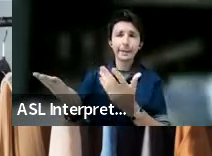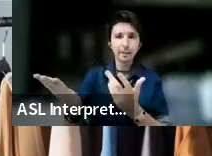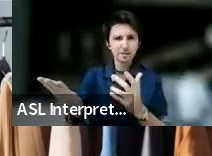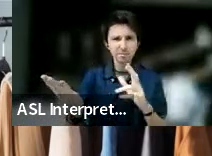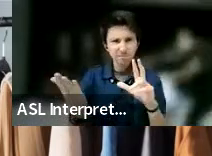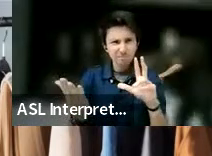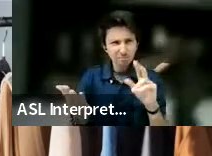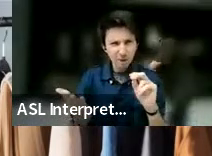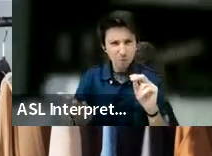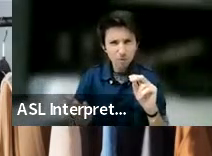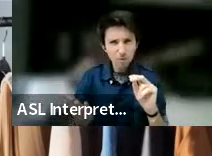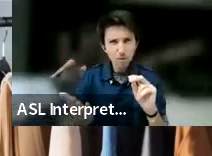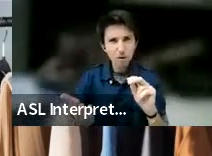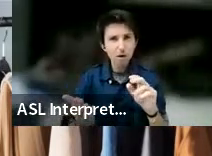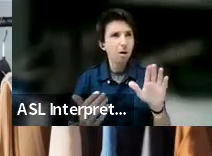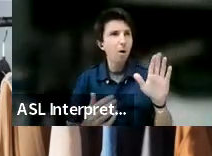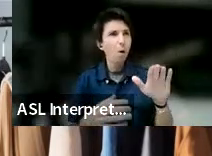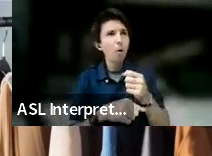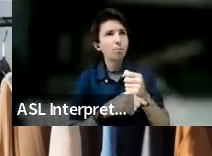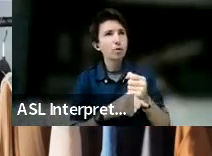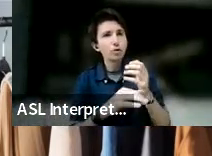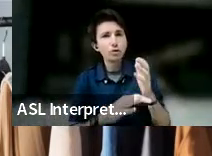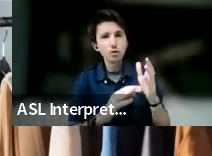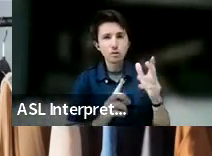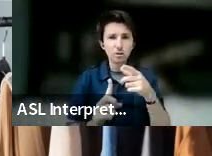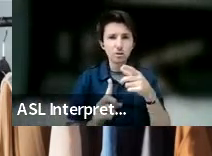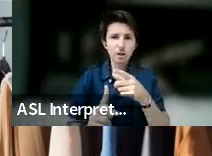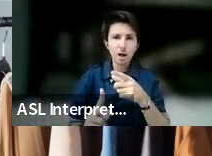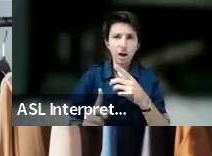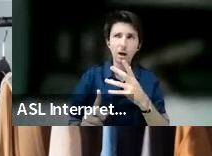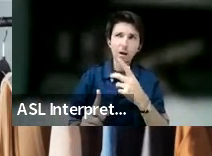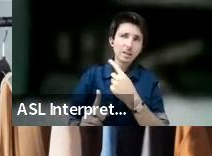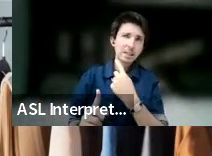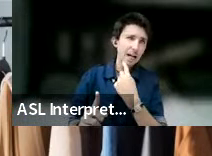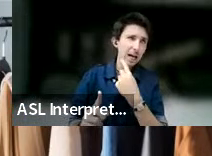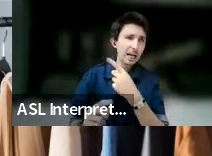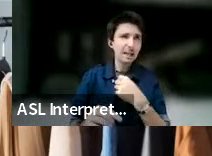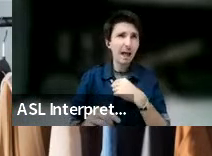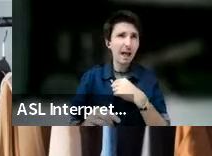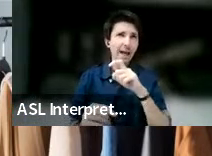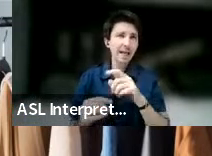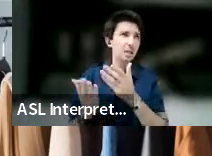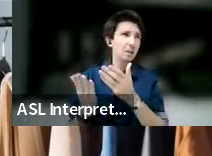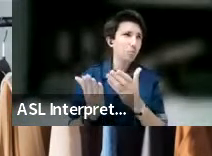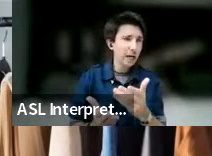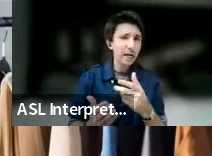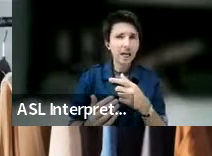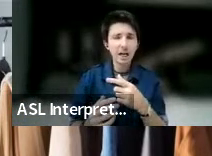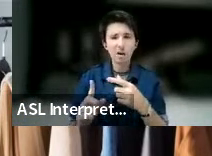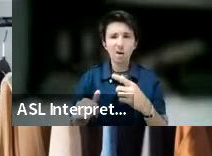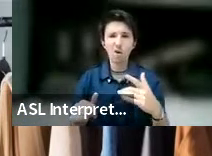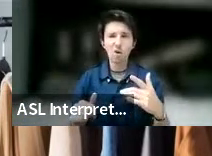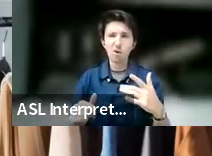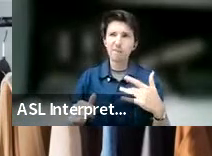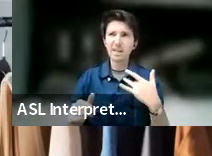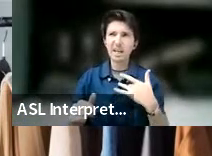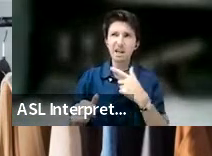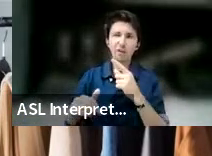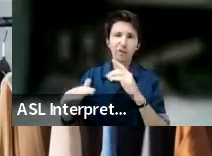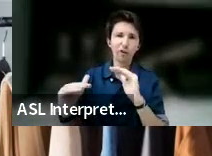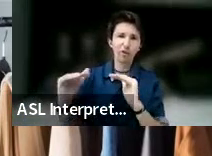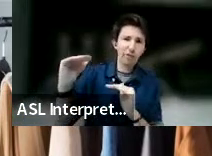of the language and because of the fact that it does hinge on the producer having a desire for that. If you are